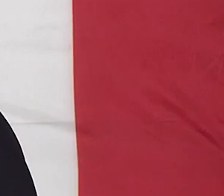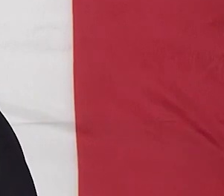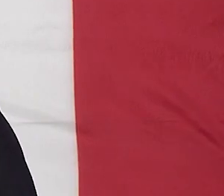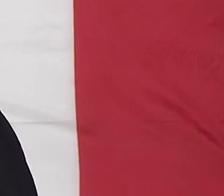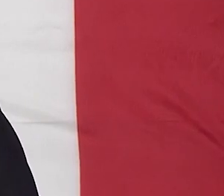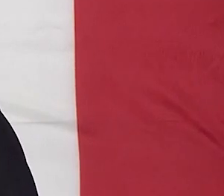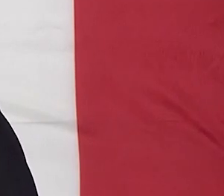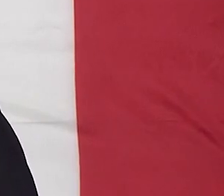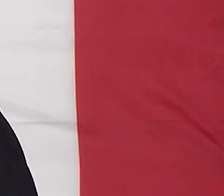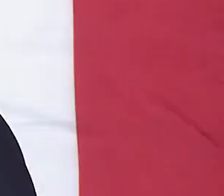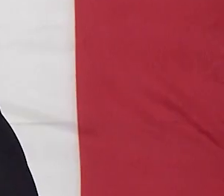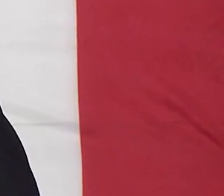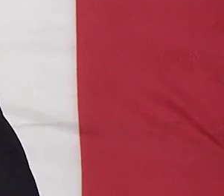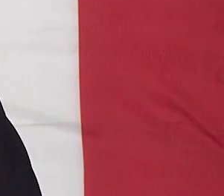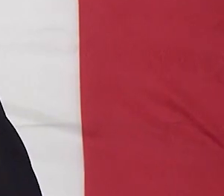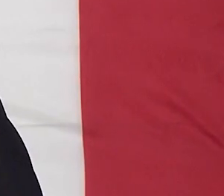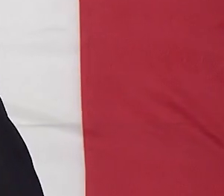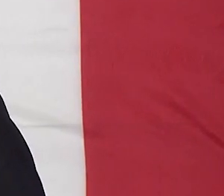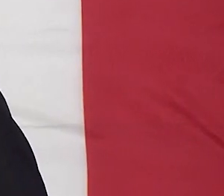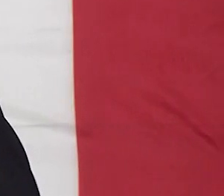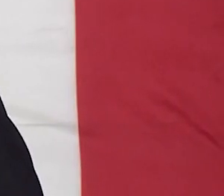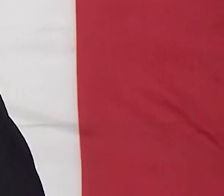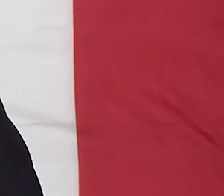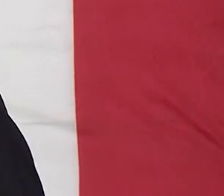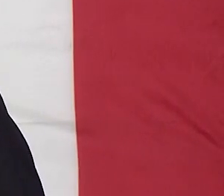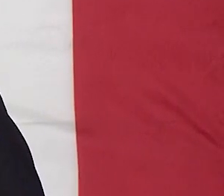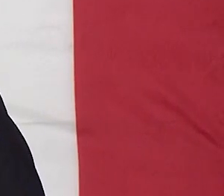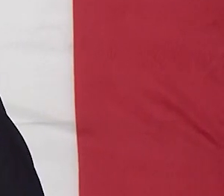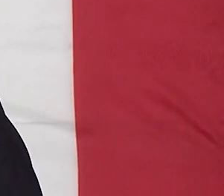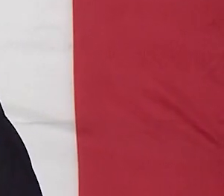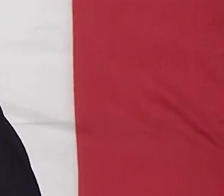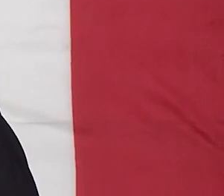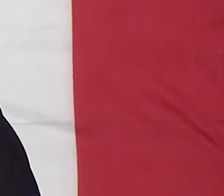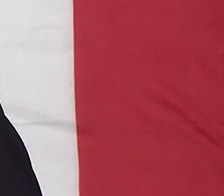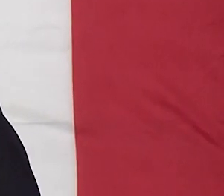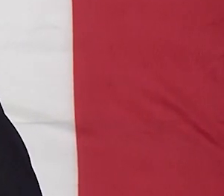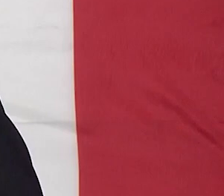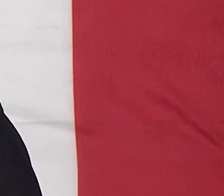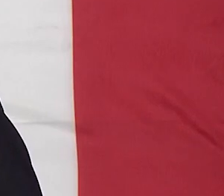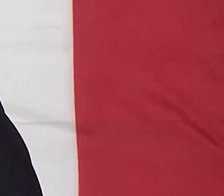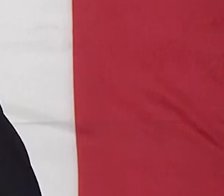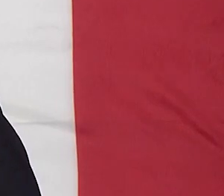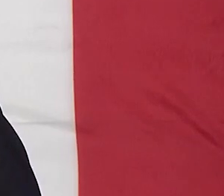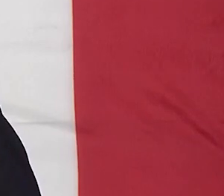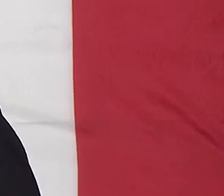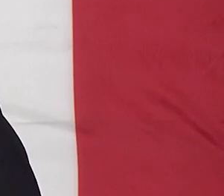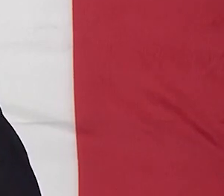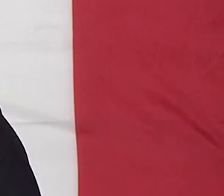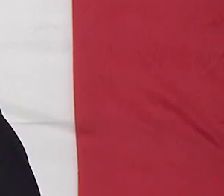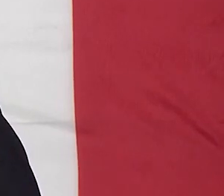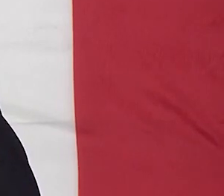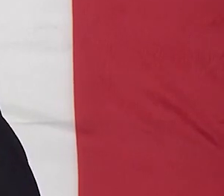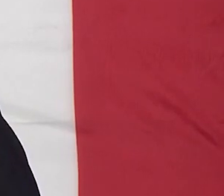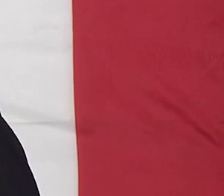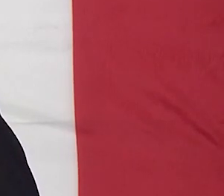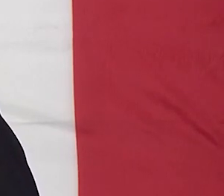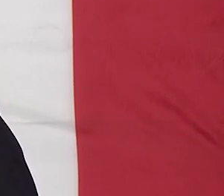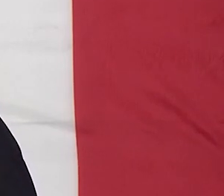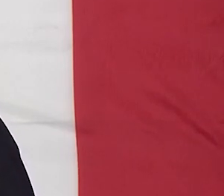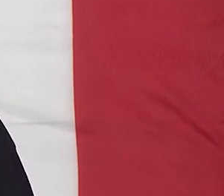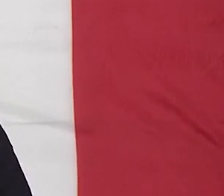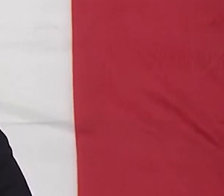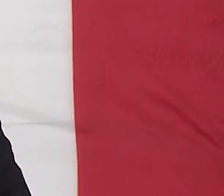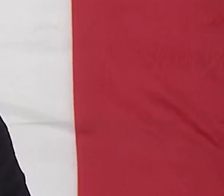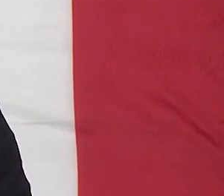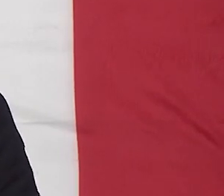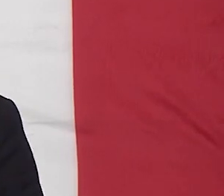one wonderful race called the human race. Quiero que sepan que Dios ha creado una humanidad preciosa que es la raza humana. We